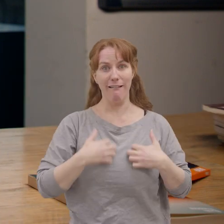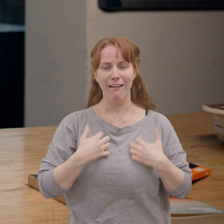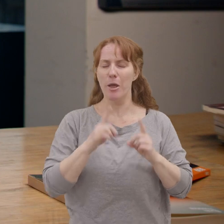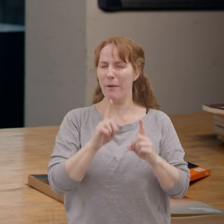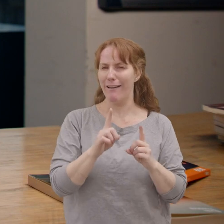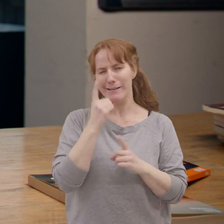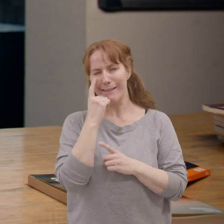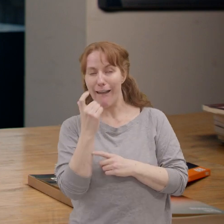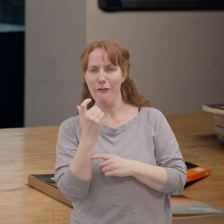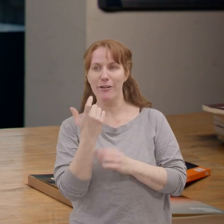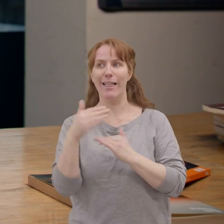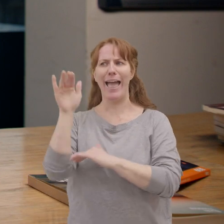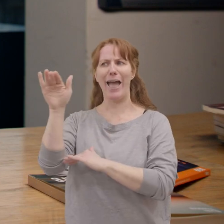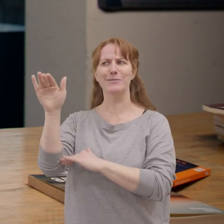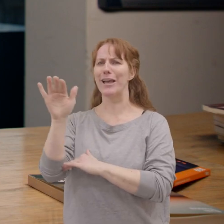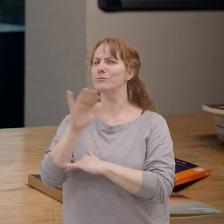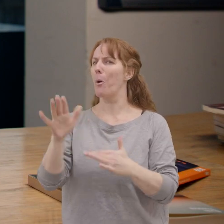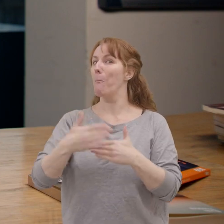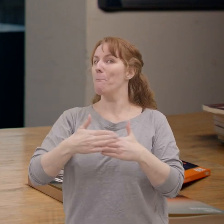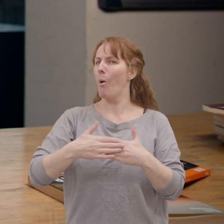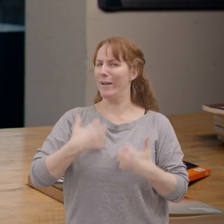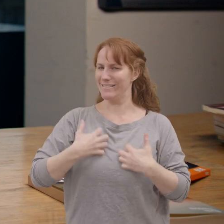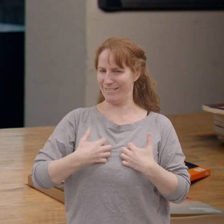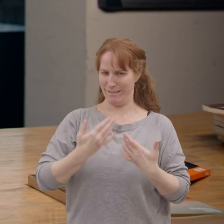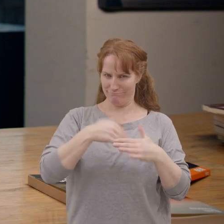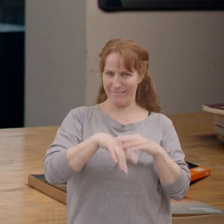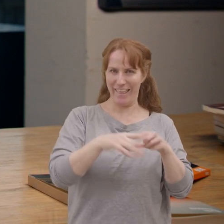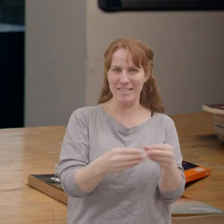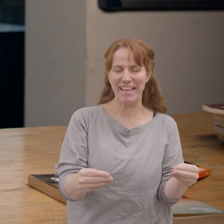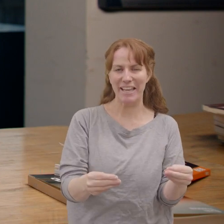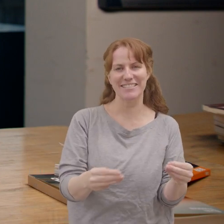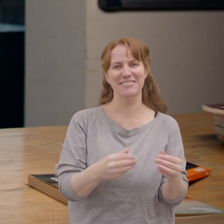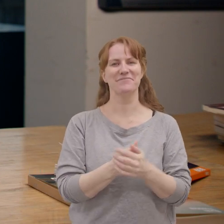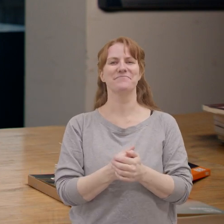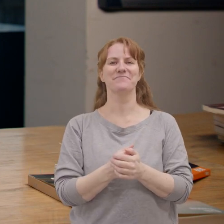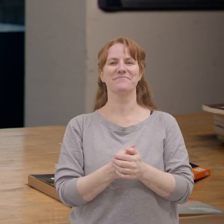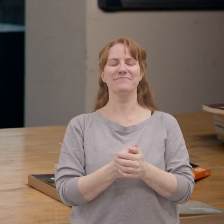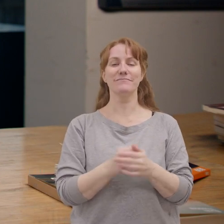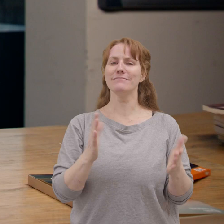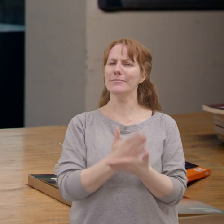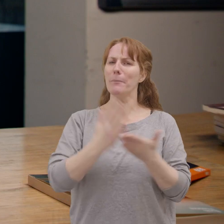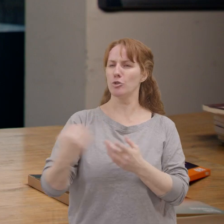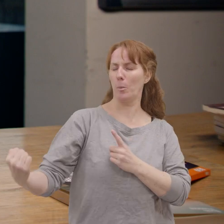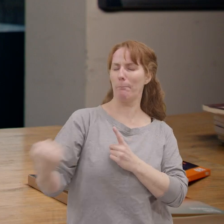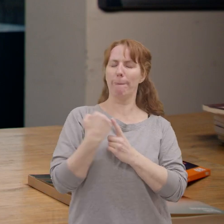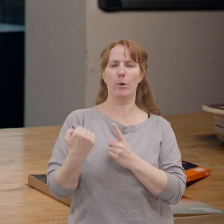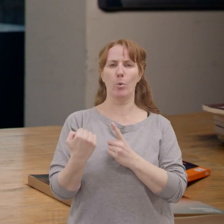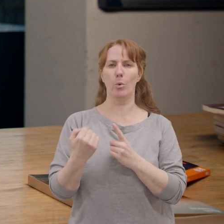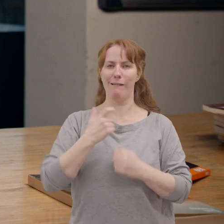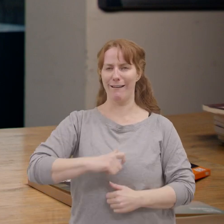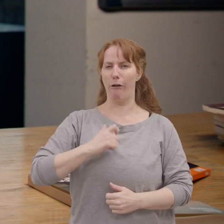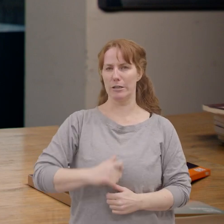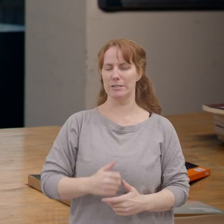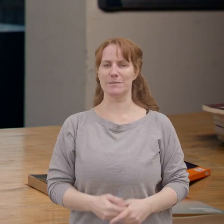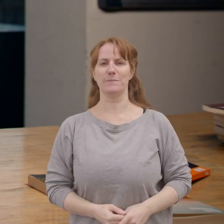careful. You don't want what's going on outside to seem more exciting than on stage. As long as it really powerfully impacts your characters in some way,